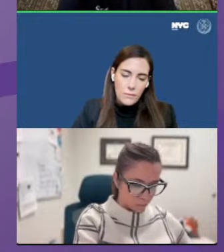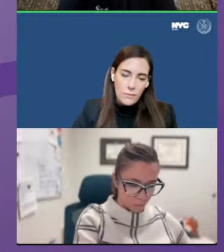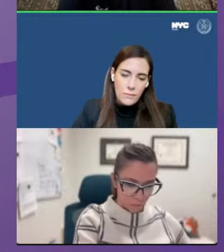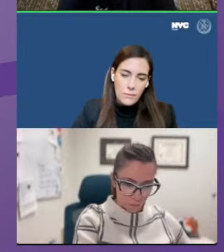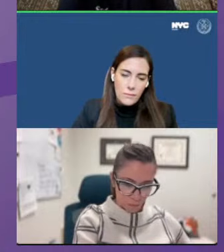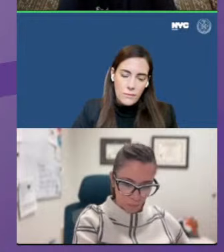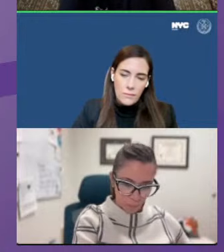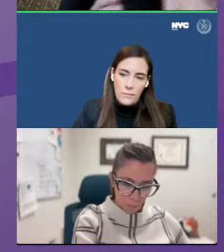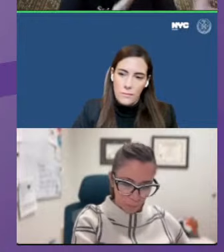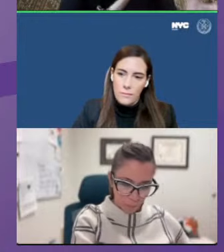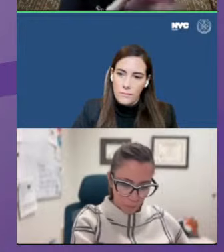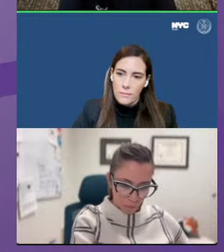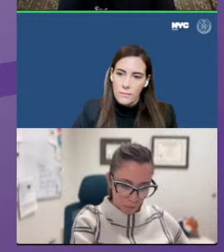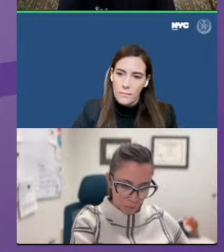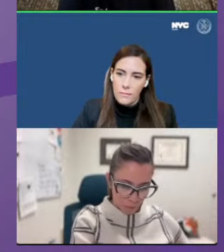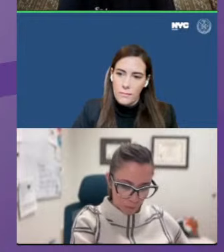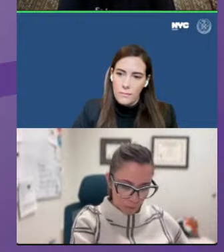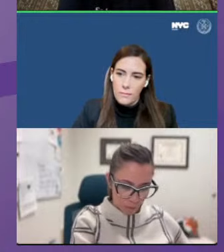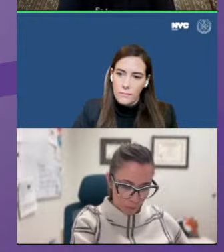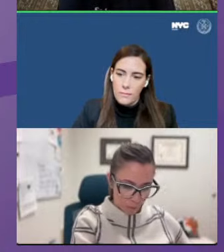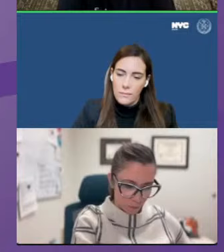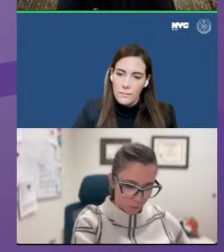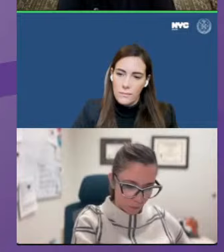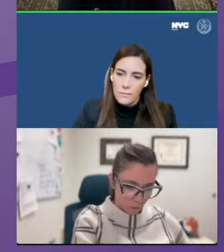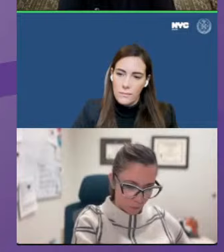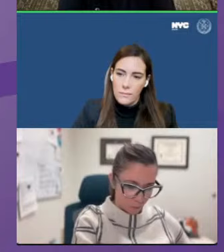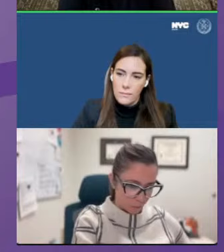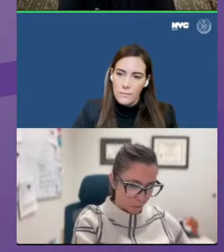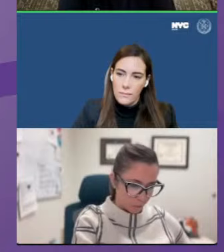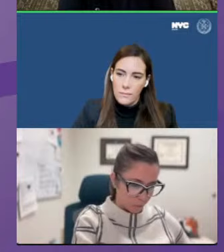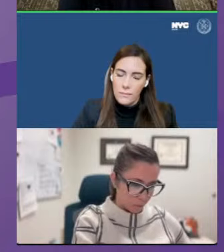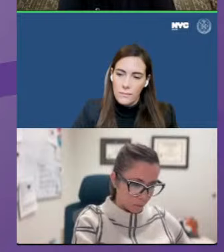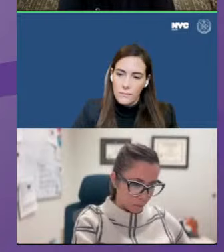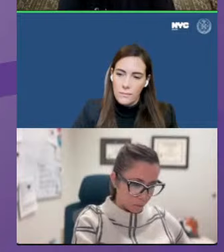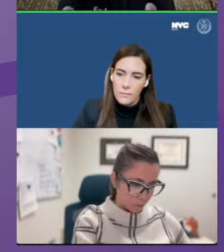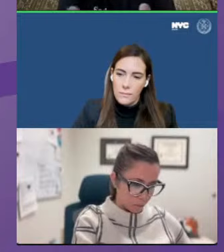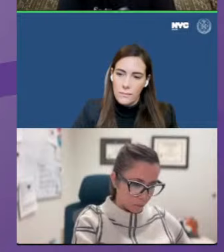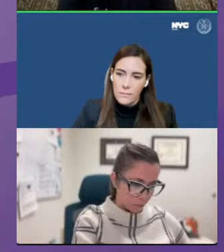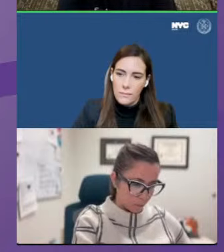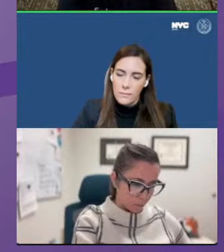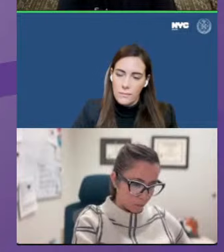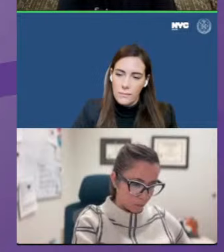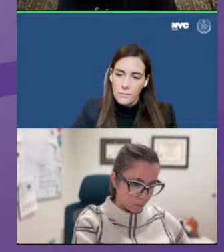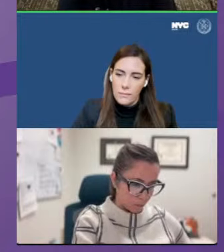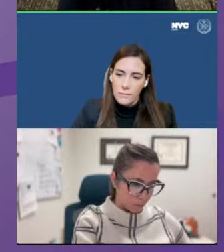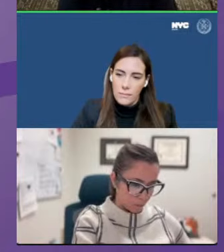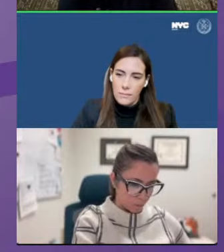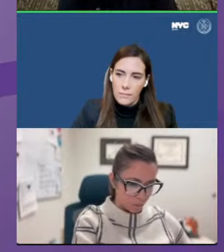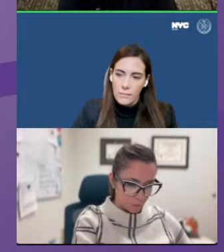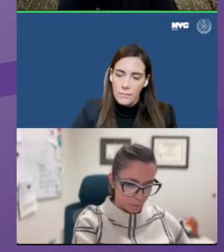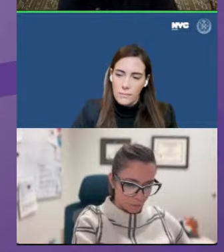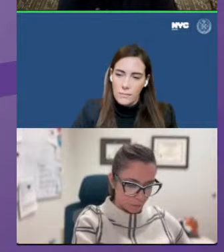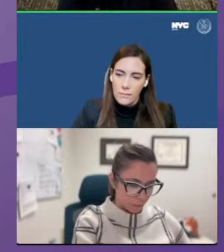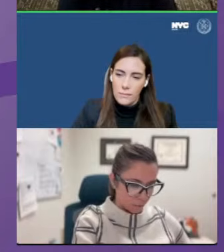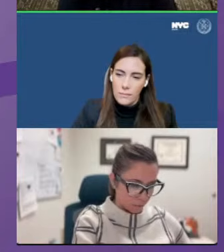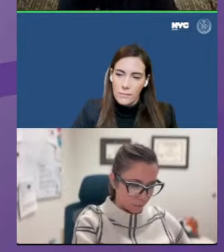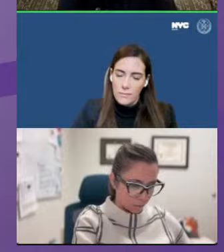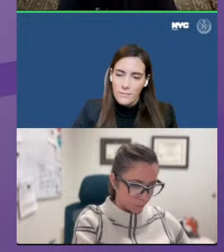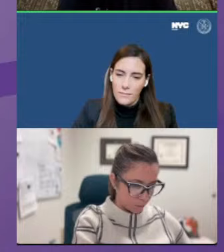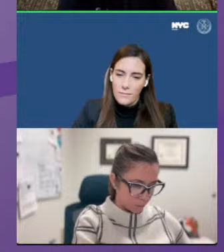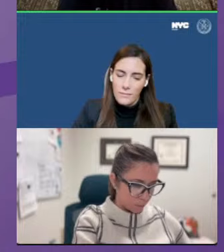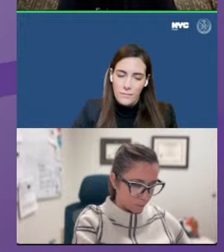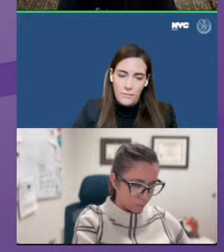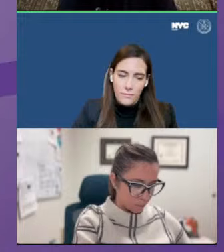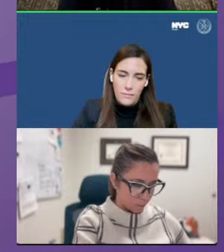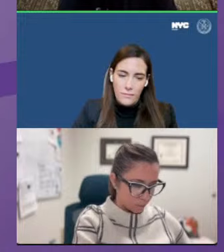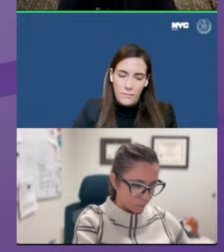clear differences between the long COVID community and healthy controls, And the actions that we're